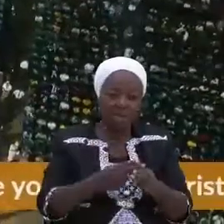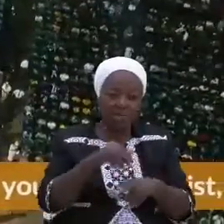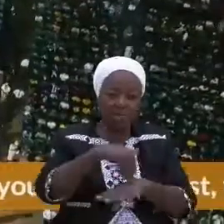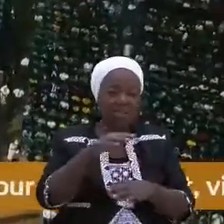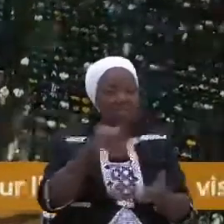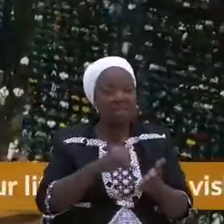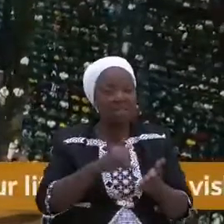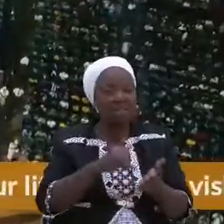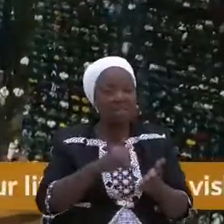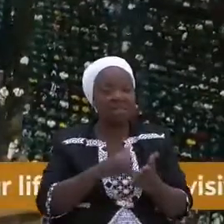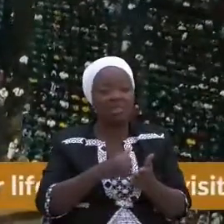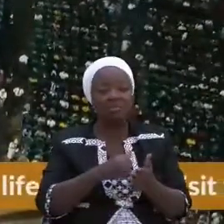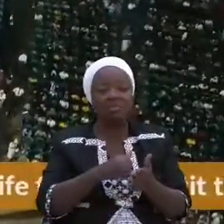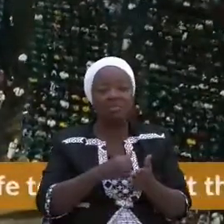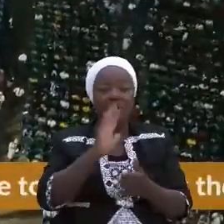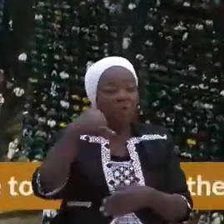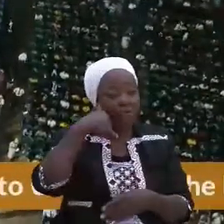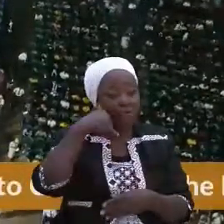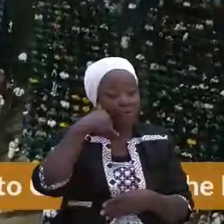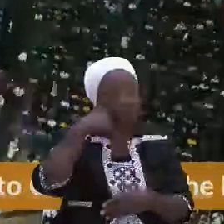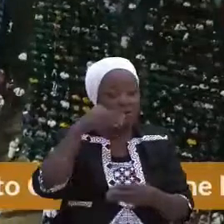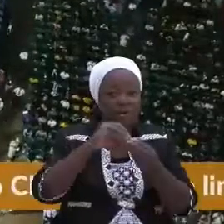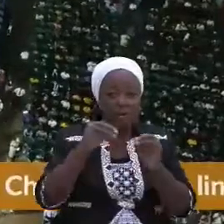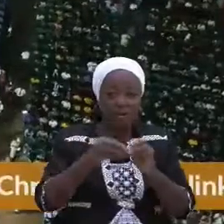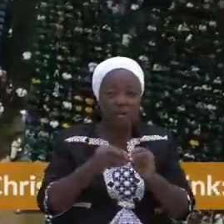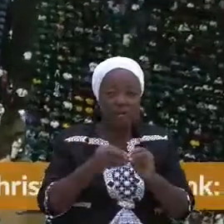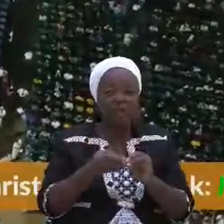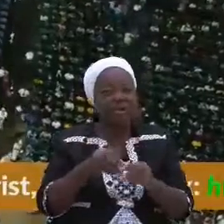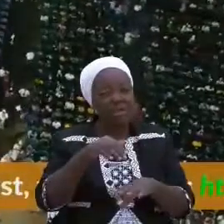number and your address